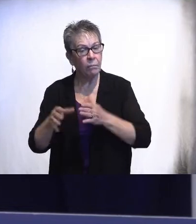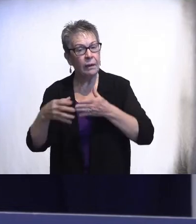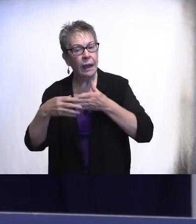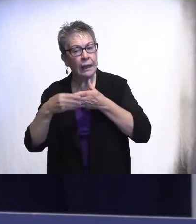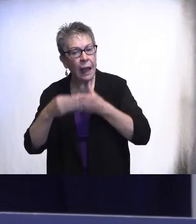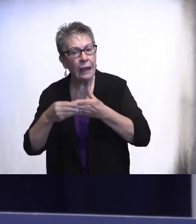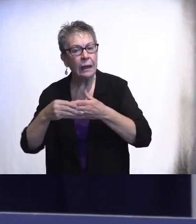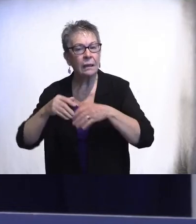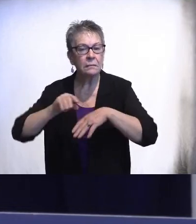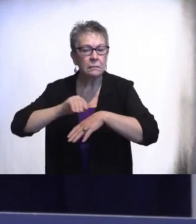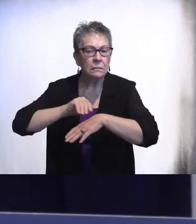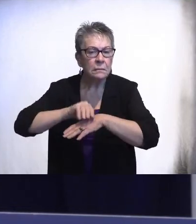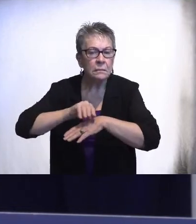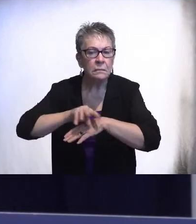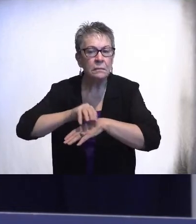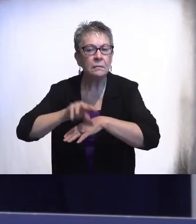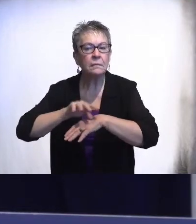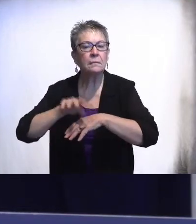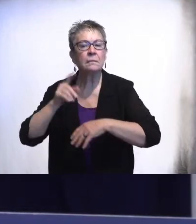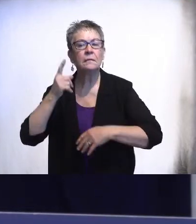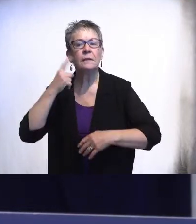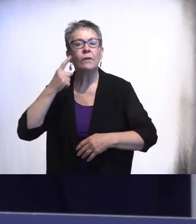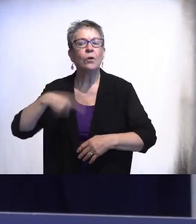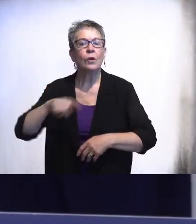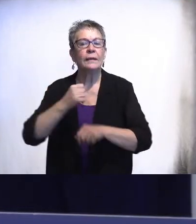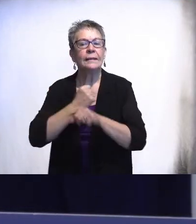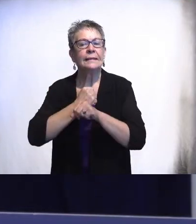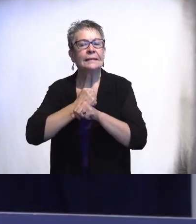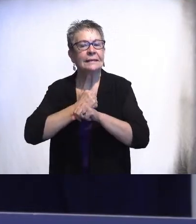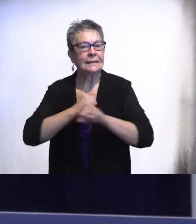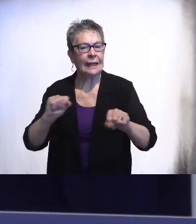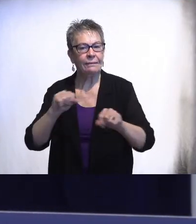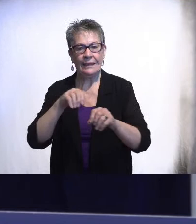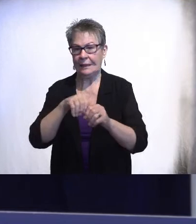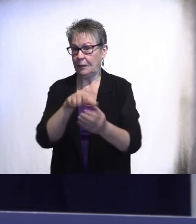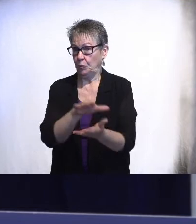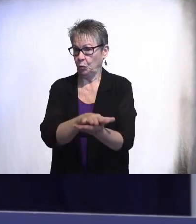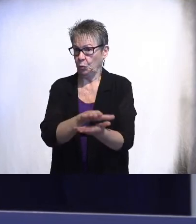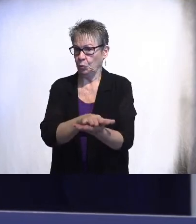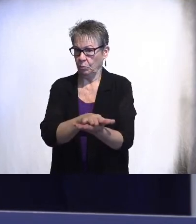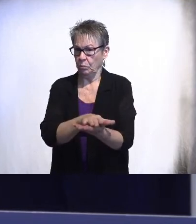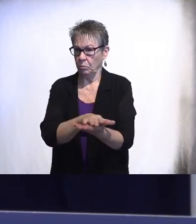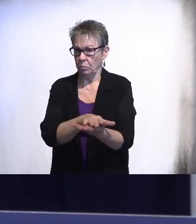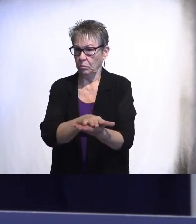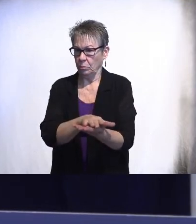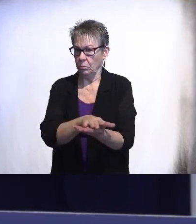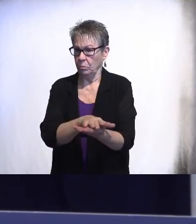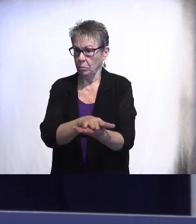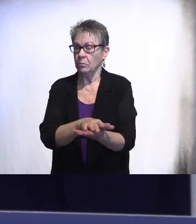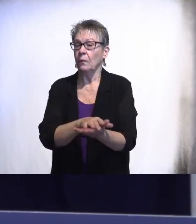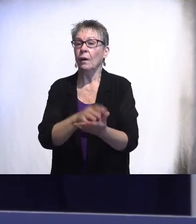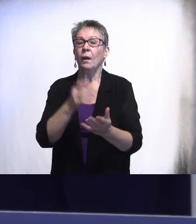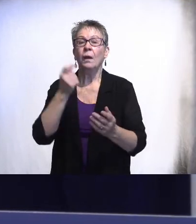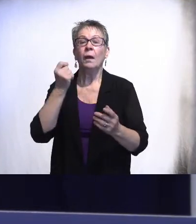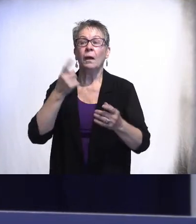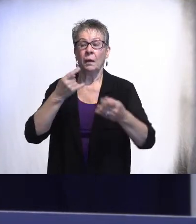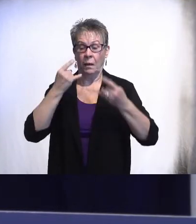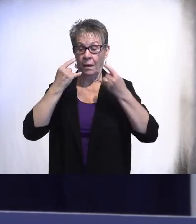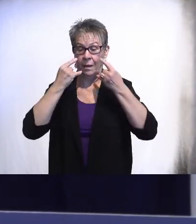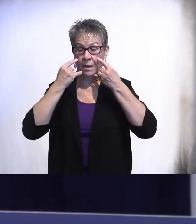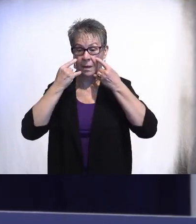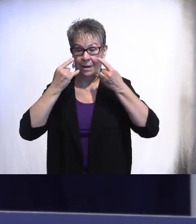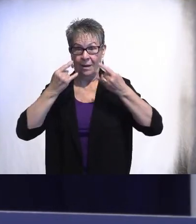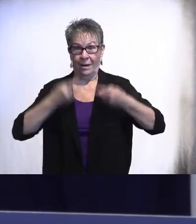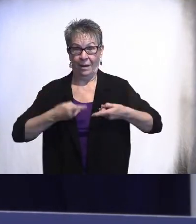of safety in schools while the children are unmasked. We know that every parent wants to do what's best for their